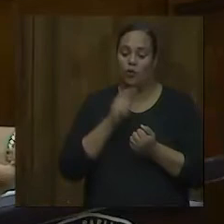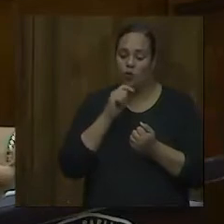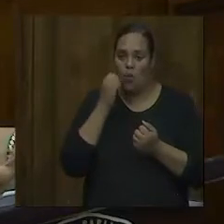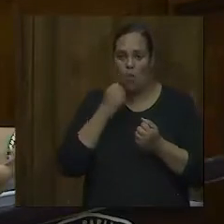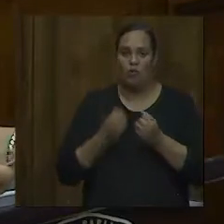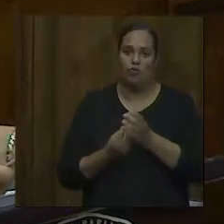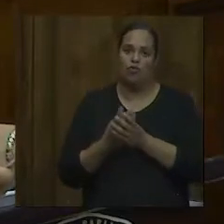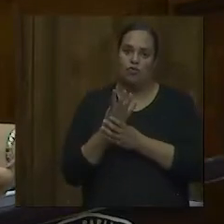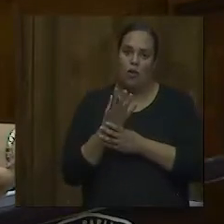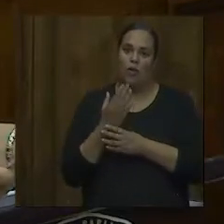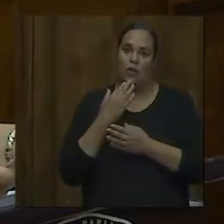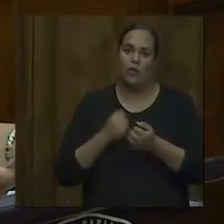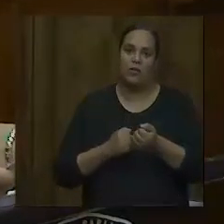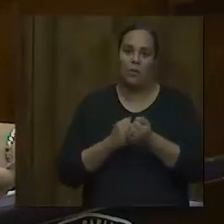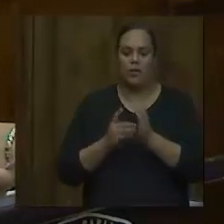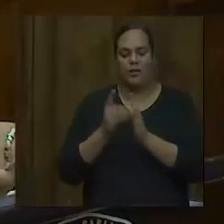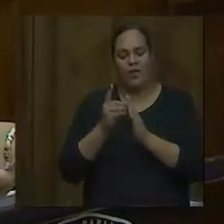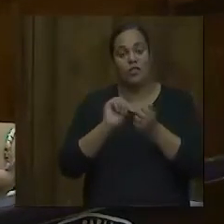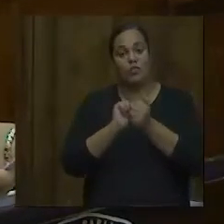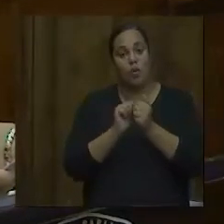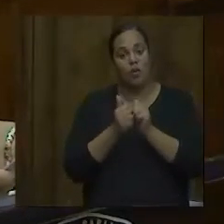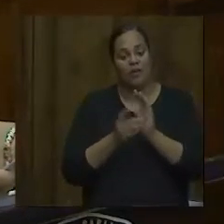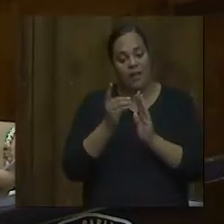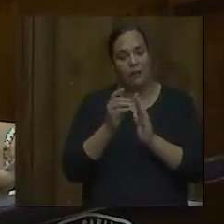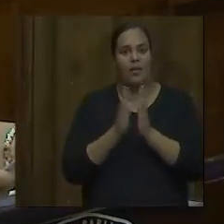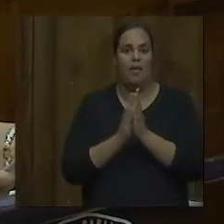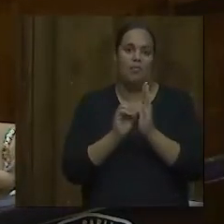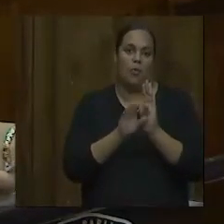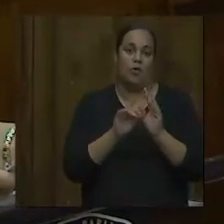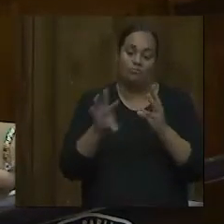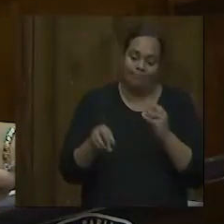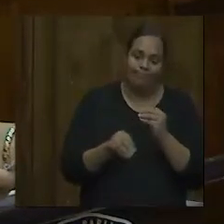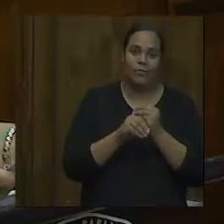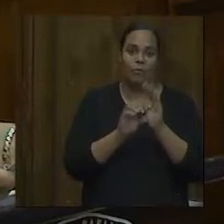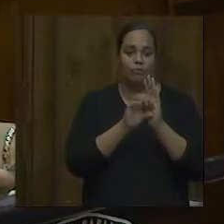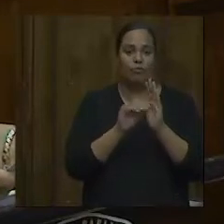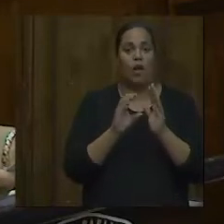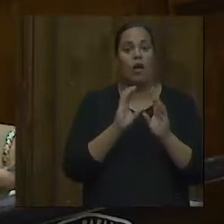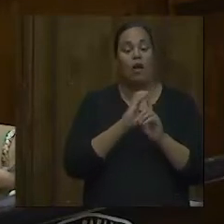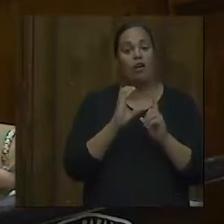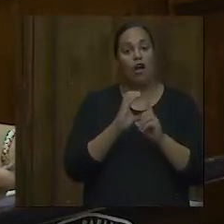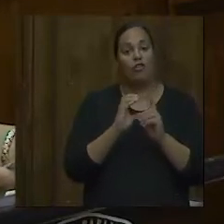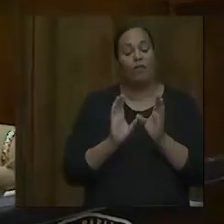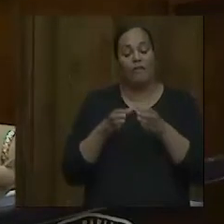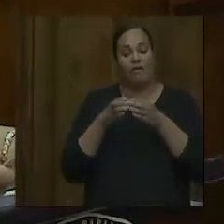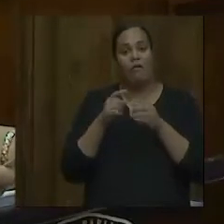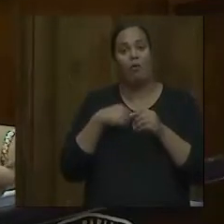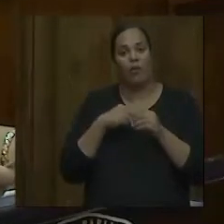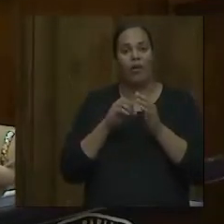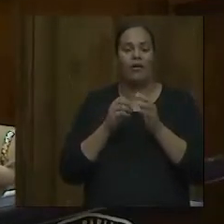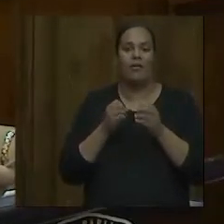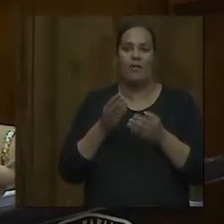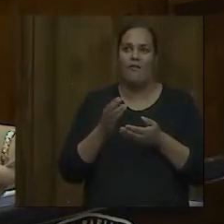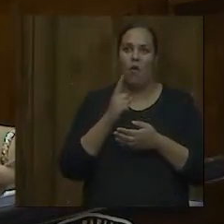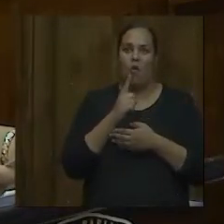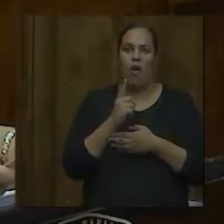of individuals through sport development and sport promotion. In addition to promoting cultural affairs, we allocated